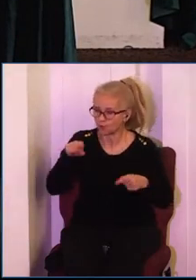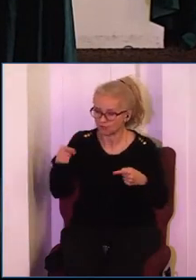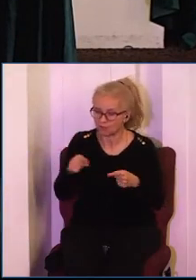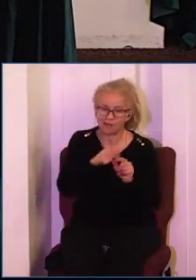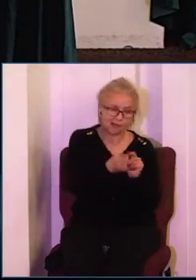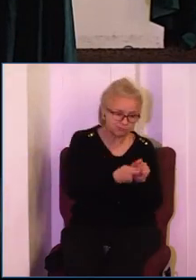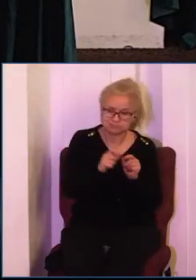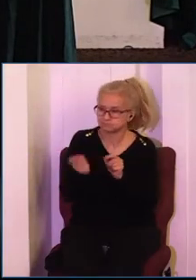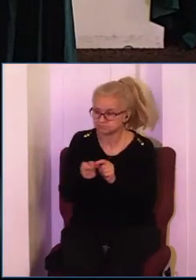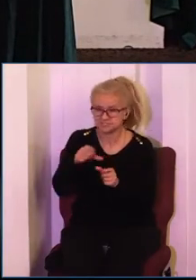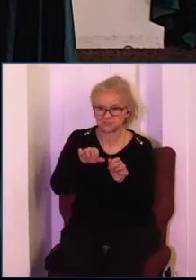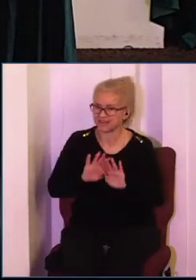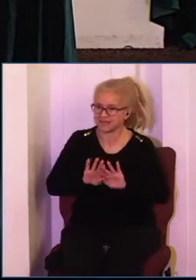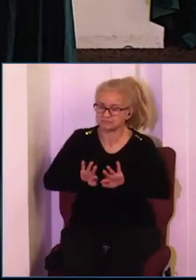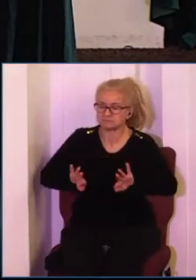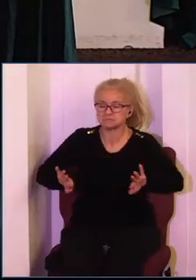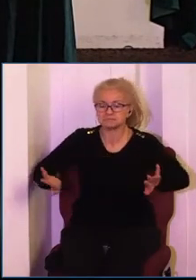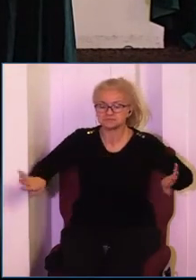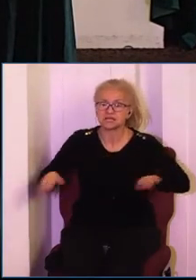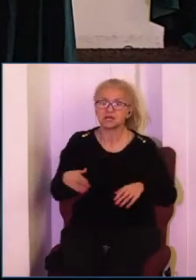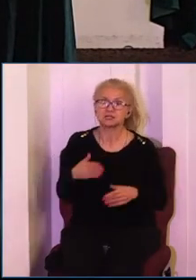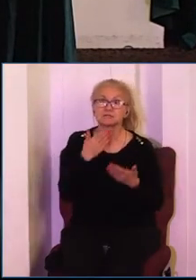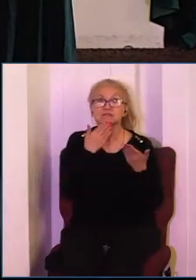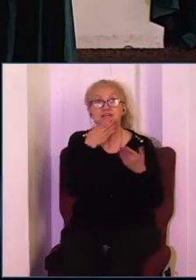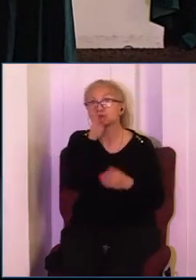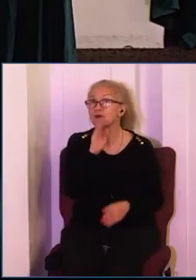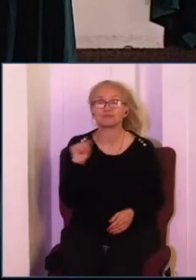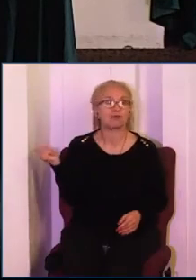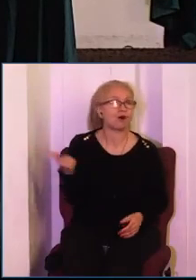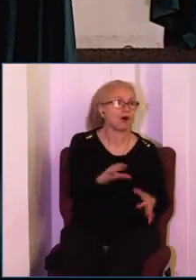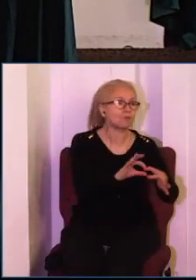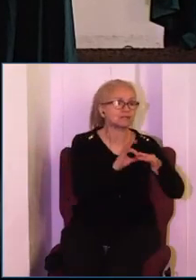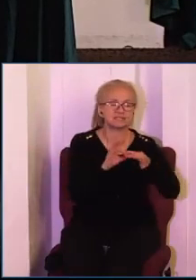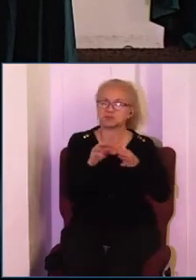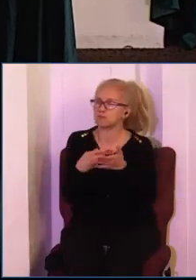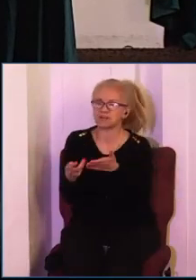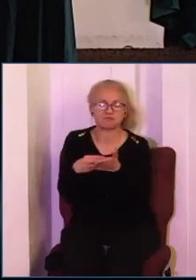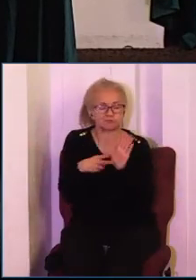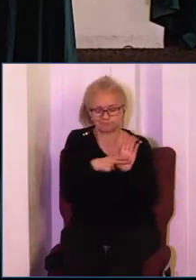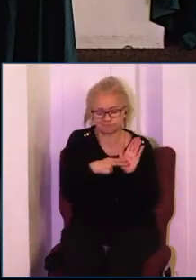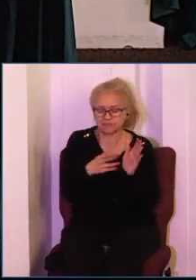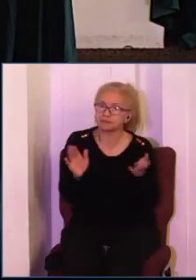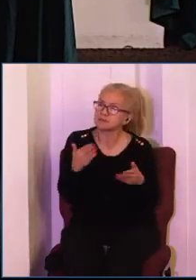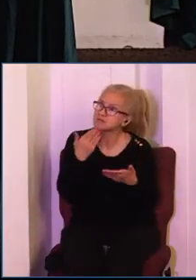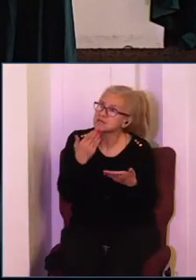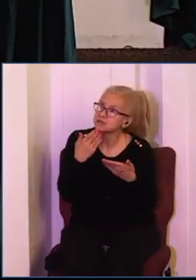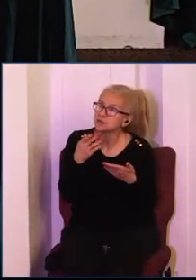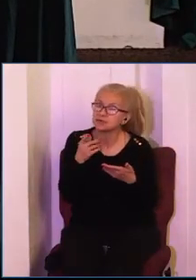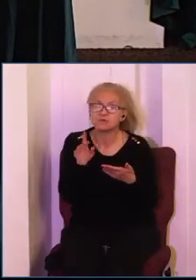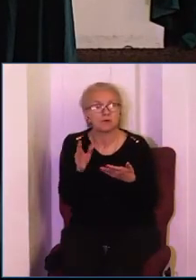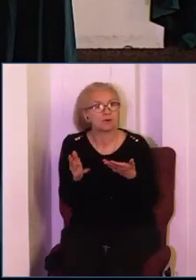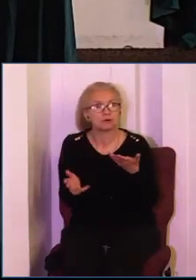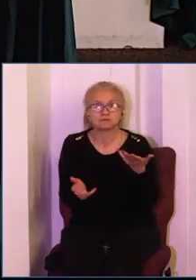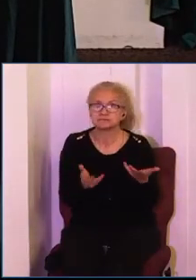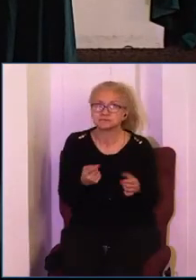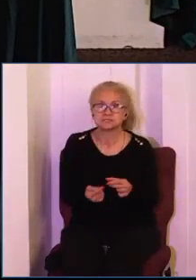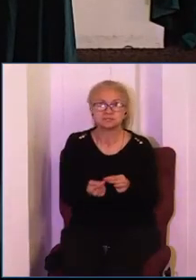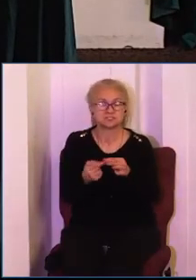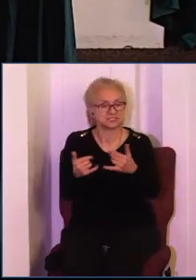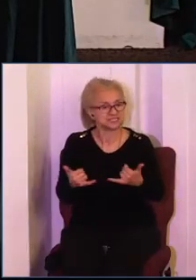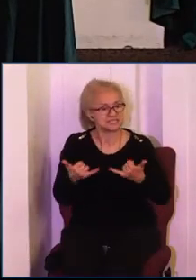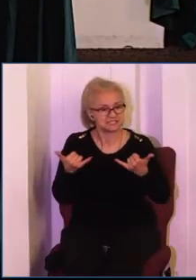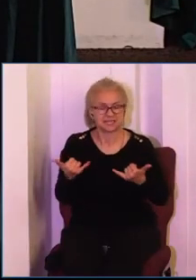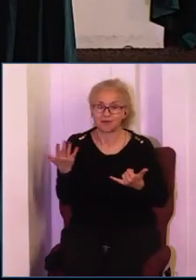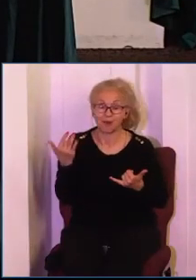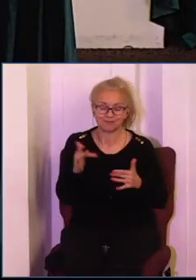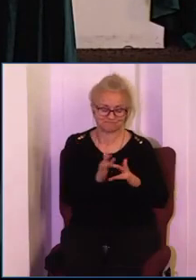Now, God, thank you for all of our relationships, whatever they are. Thank you for especially today because